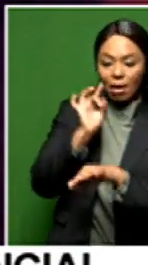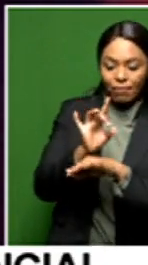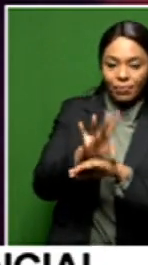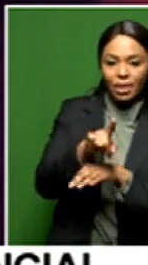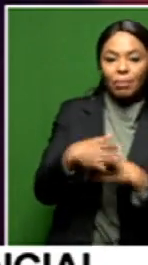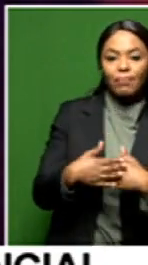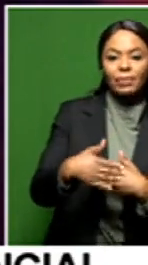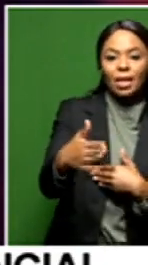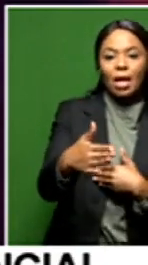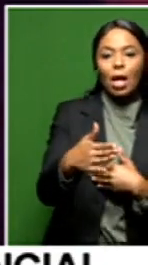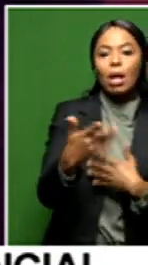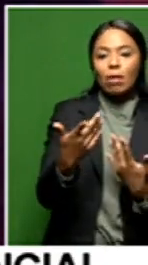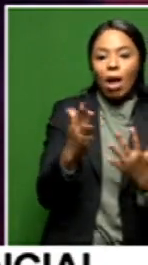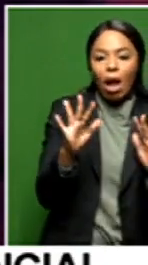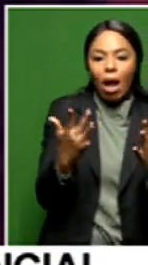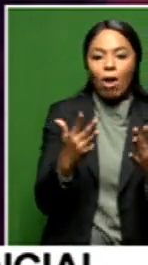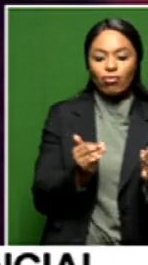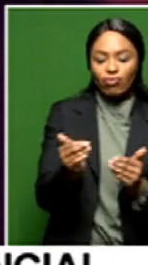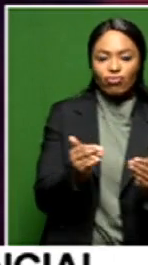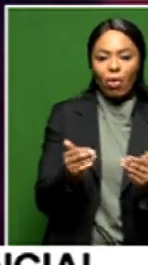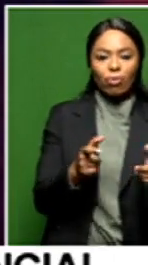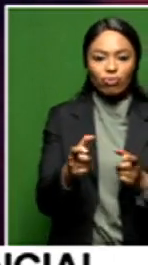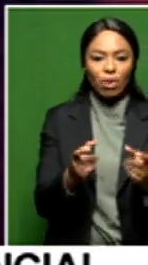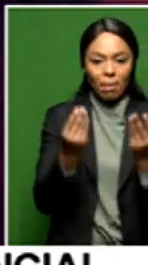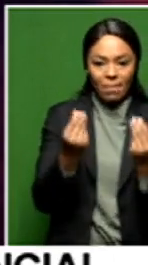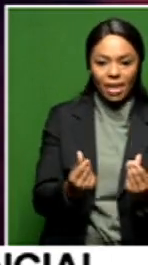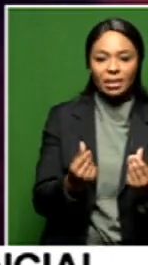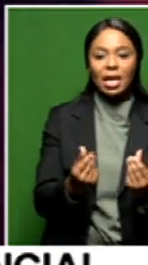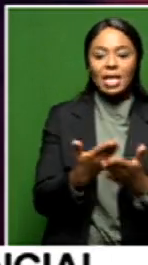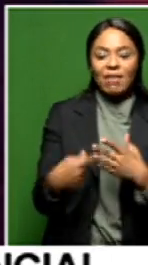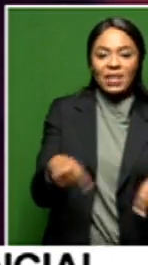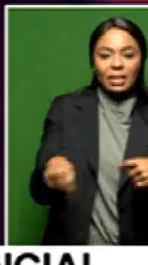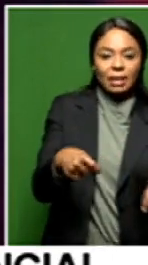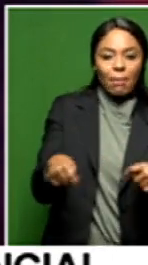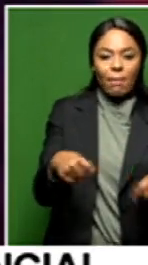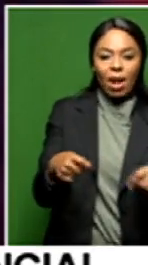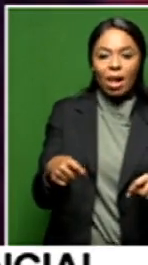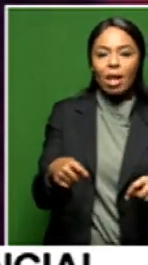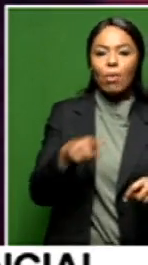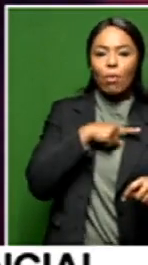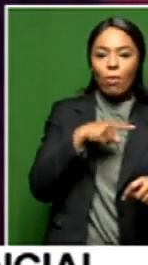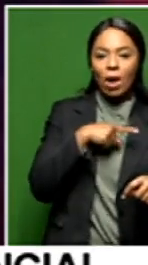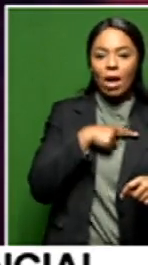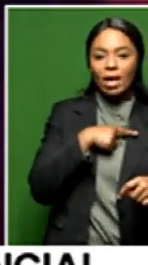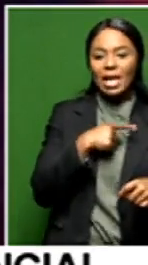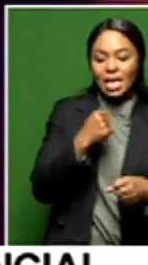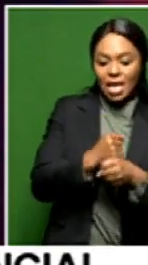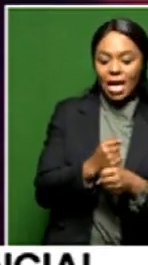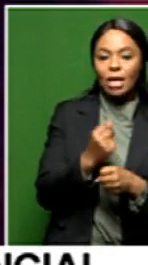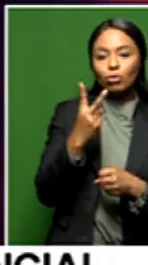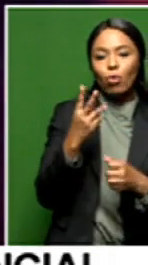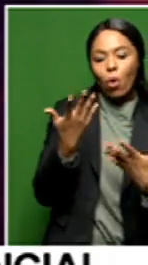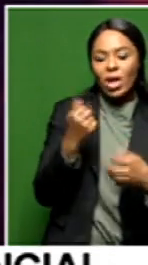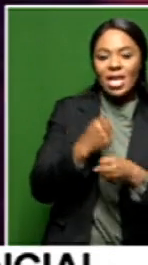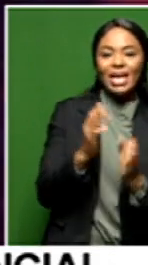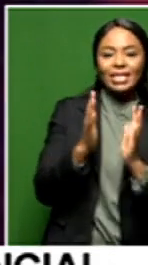long-term financial goal setting, it means that you are reactive. You can't think of long-term goals more than 2 to 10 years from now.